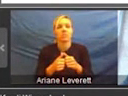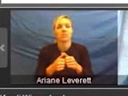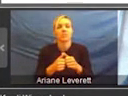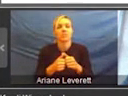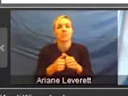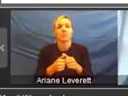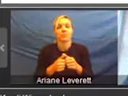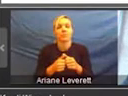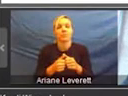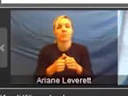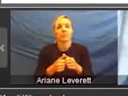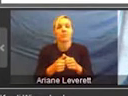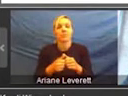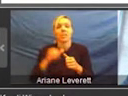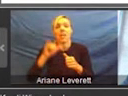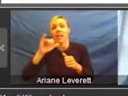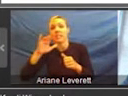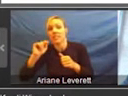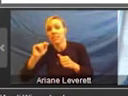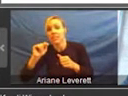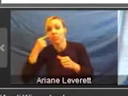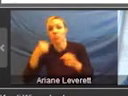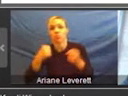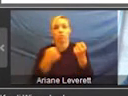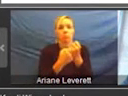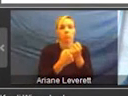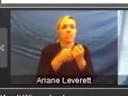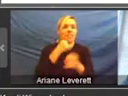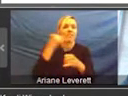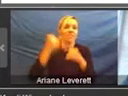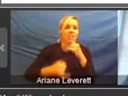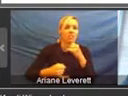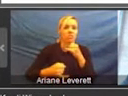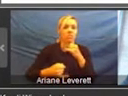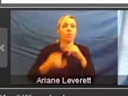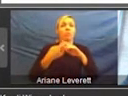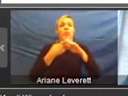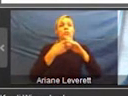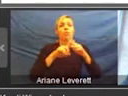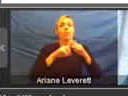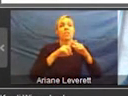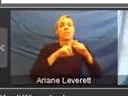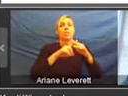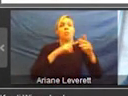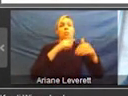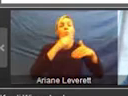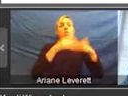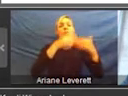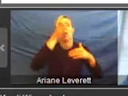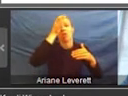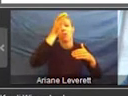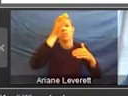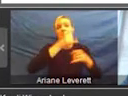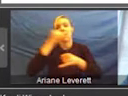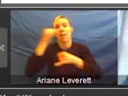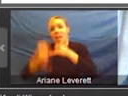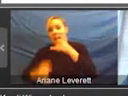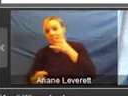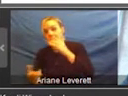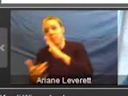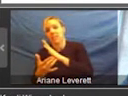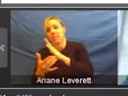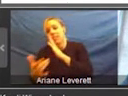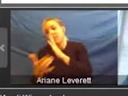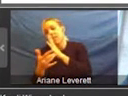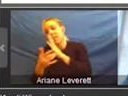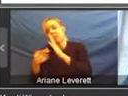step. So starting with the context, ending with the tech. Tech always comes very last in the process of designing a strategy